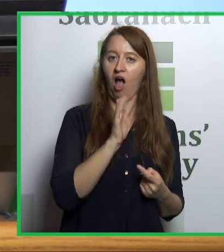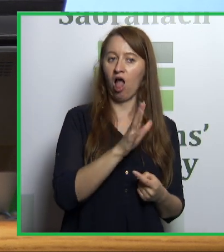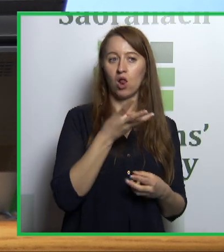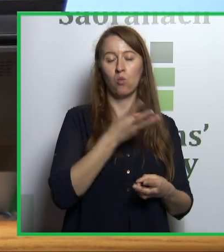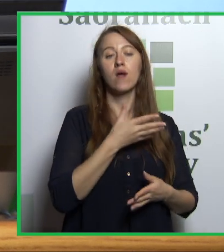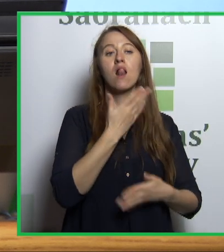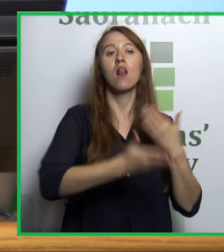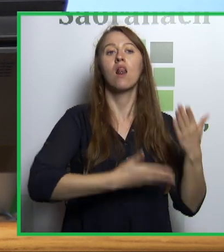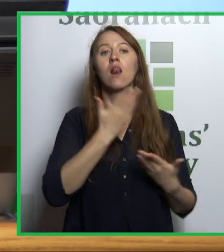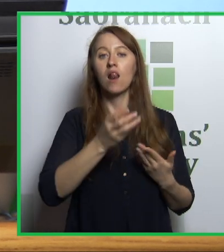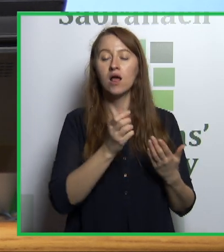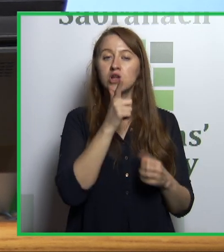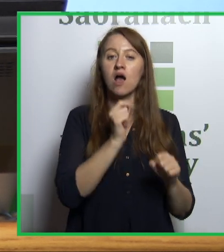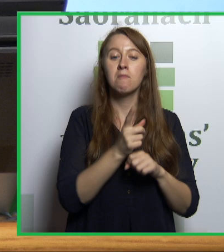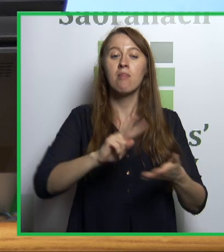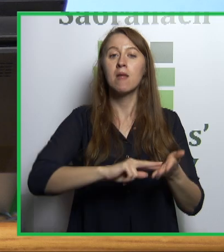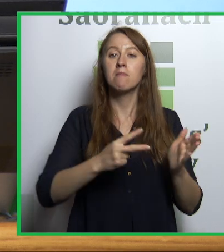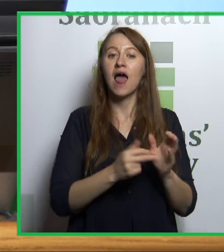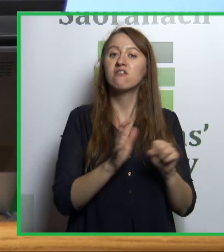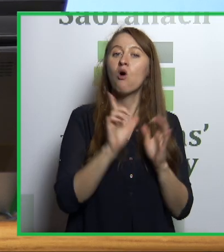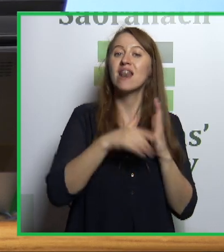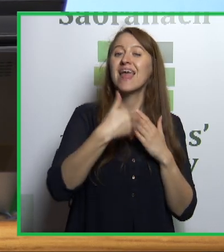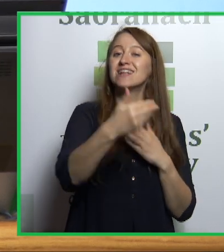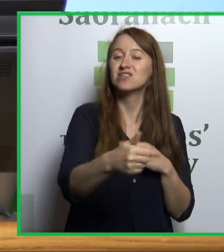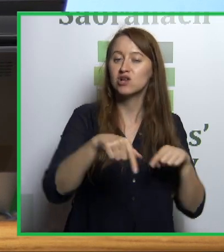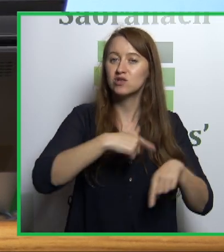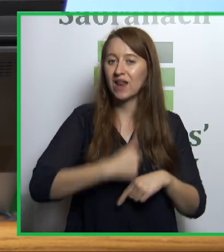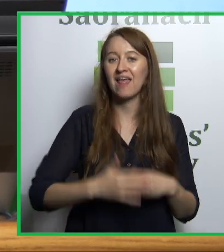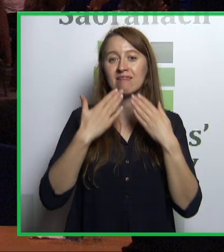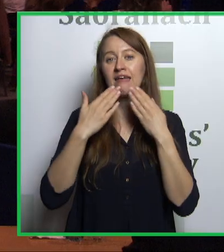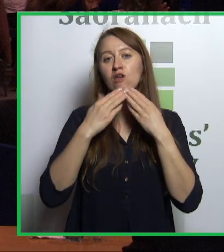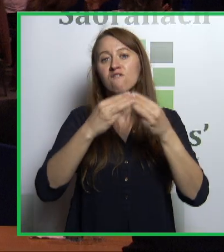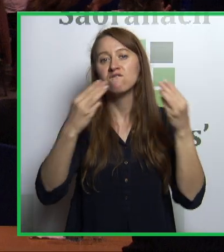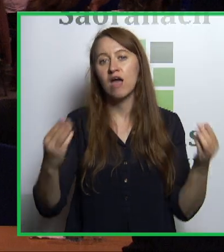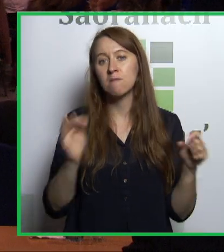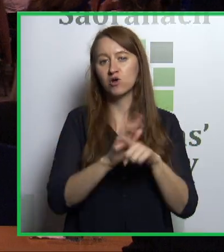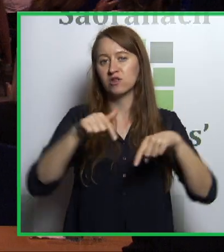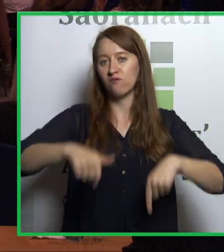to make sure you get away out of here safe, etc. Thank you very much indeed for today.